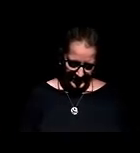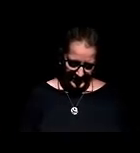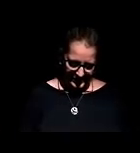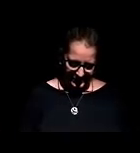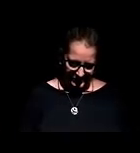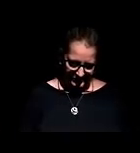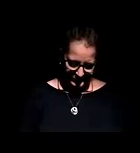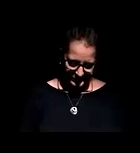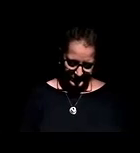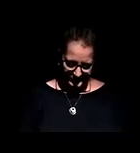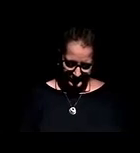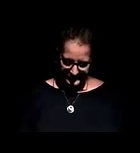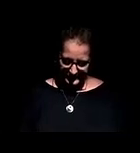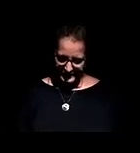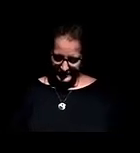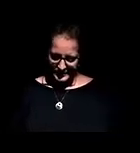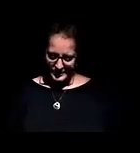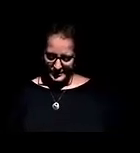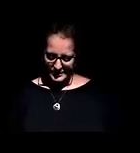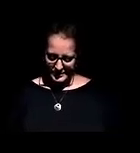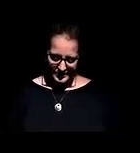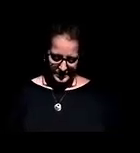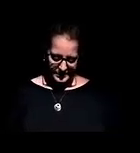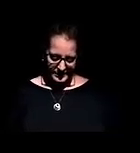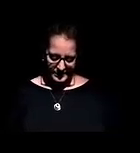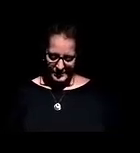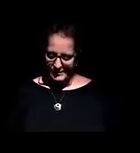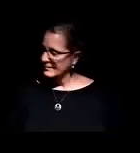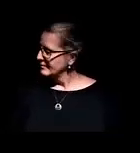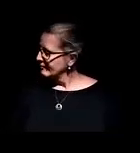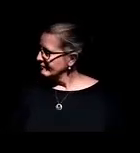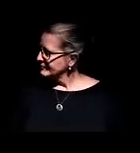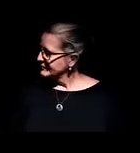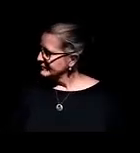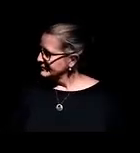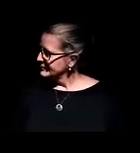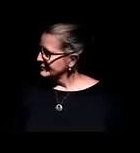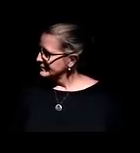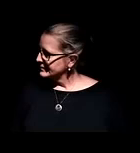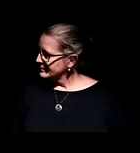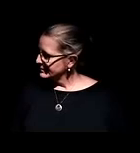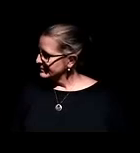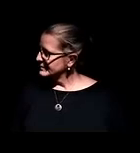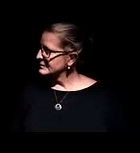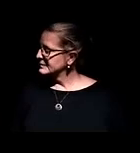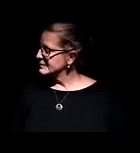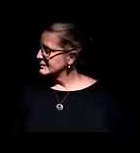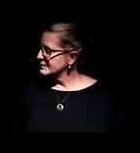Portland, so it's been in effect since 2016. And one thing they are tracking is the pounds of material being